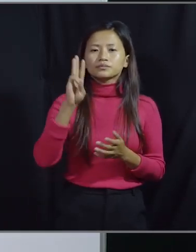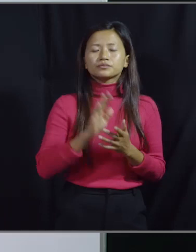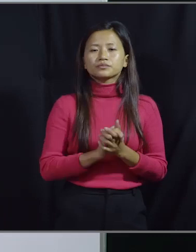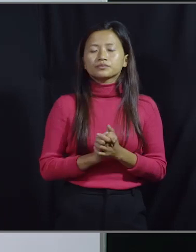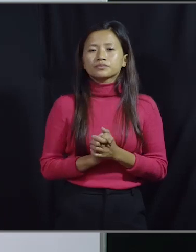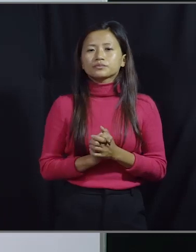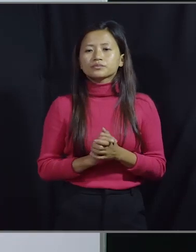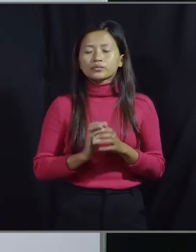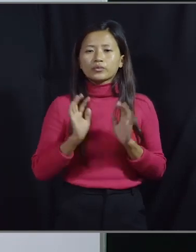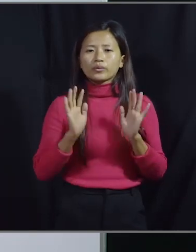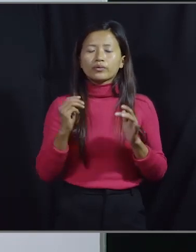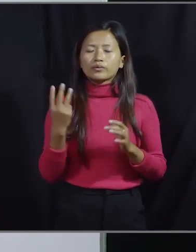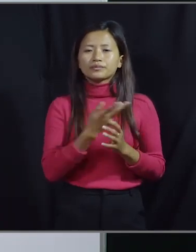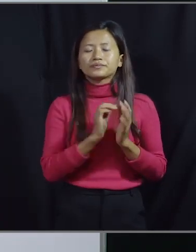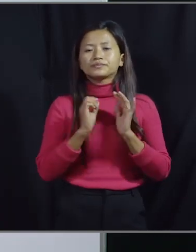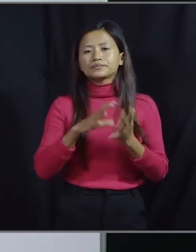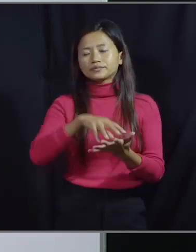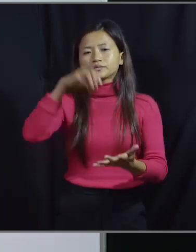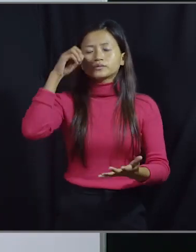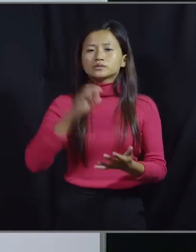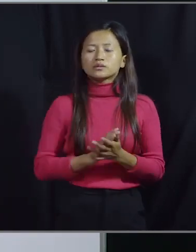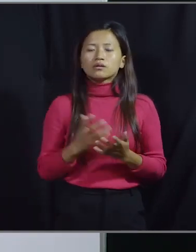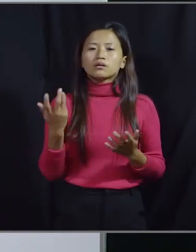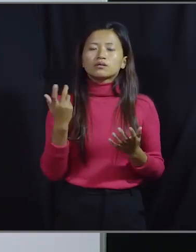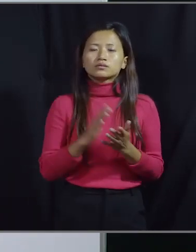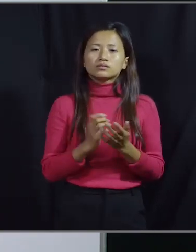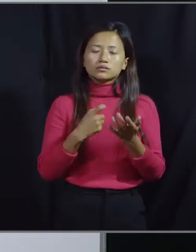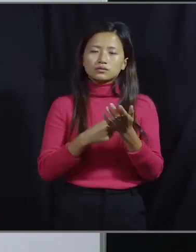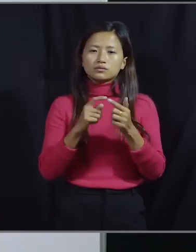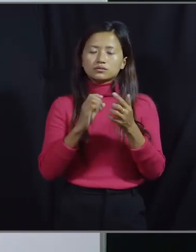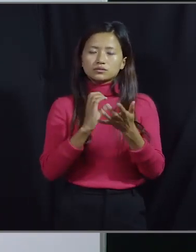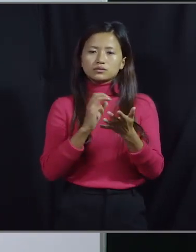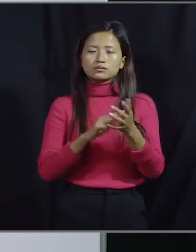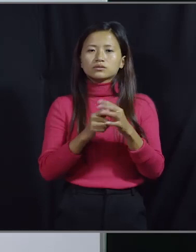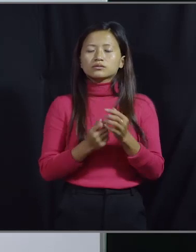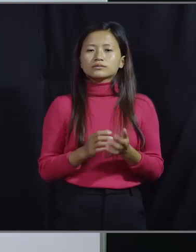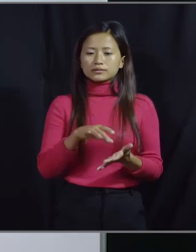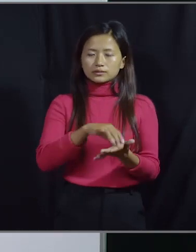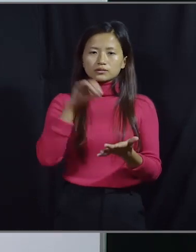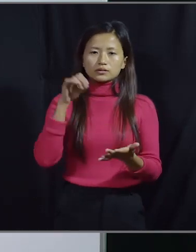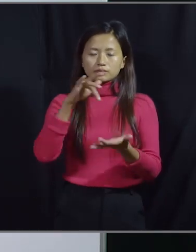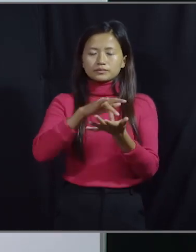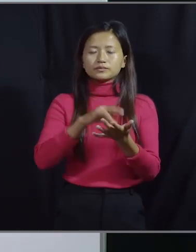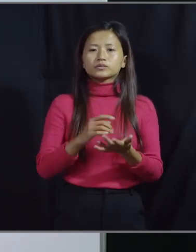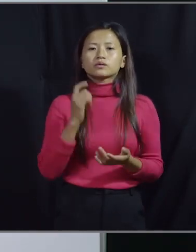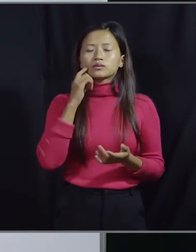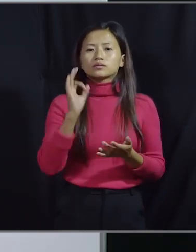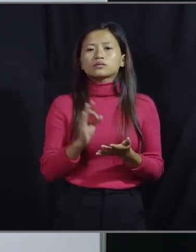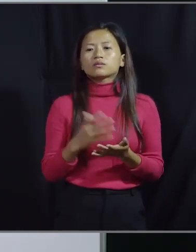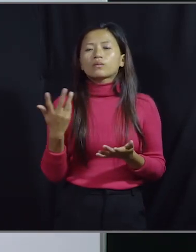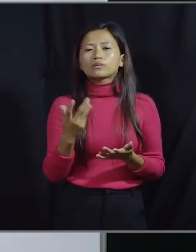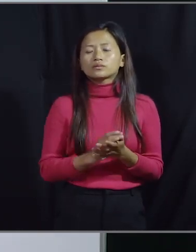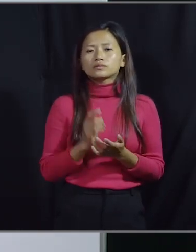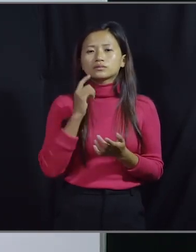3, we have learned how the Reconstitution takes place. And what is this important? Why is it